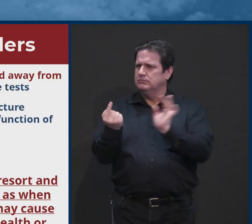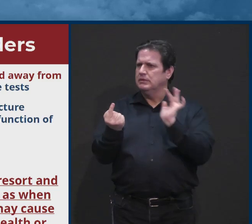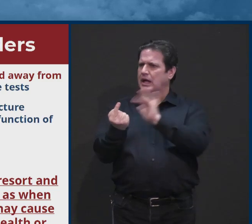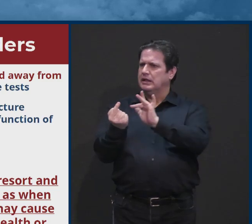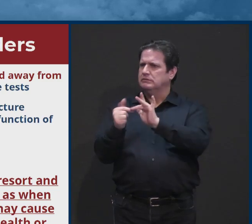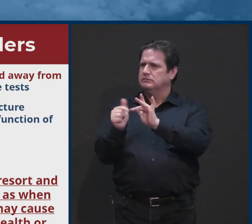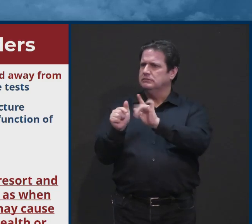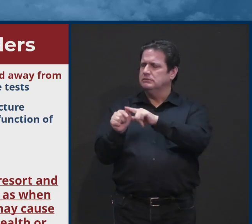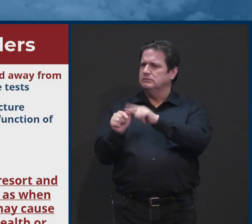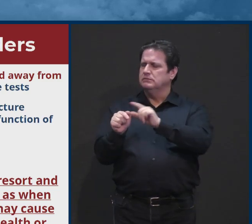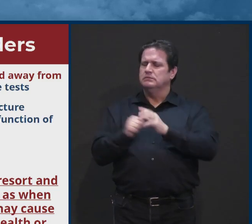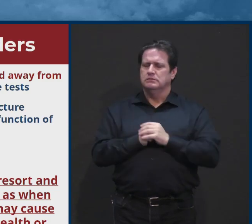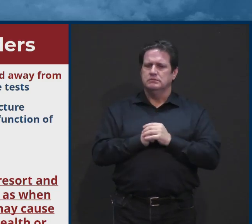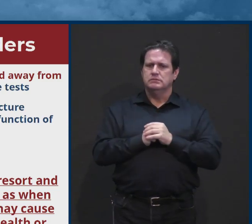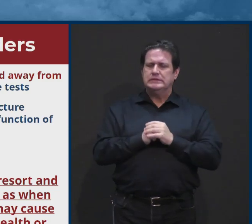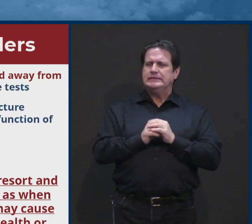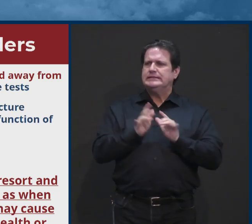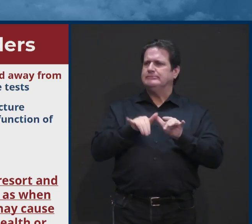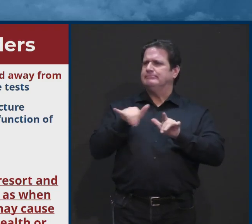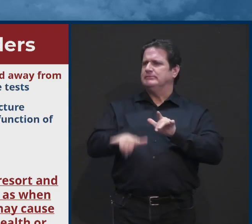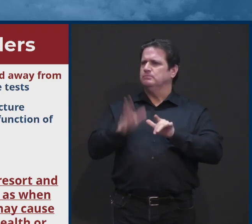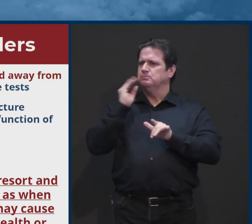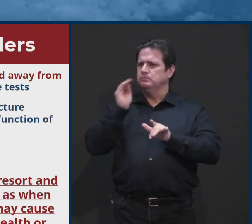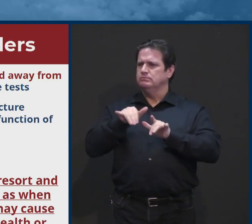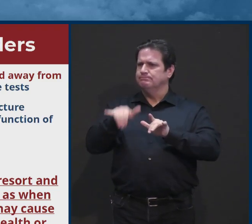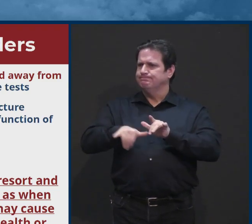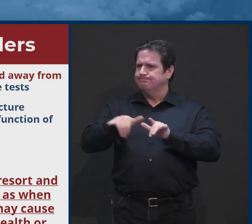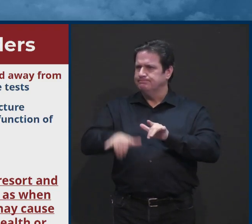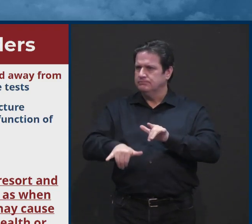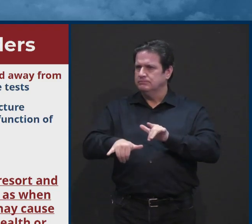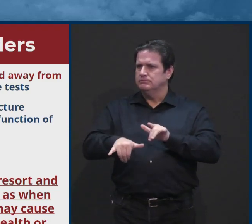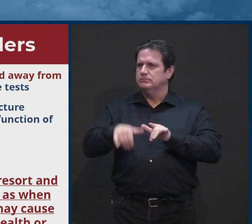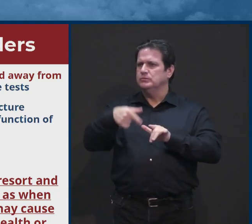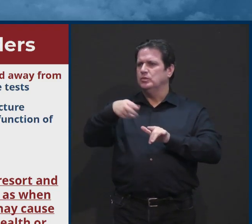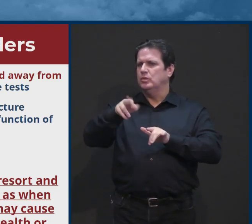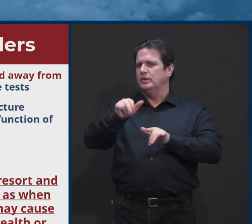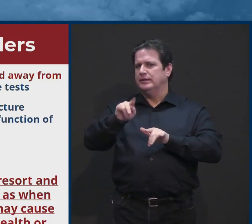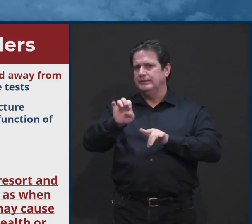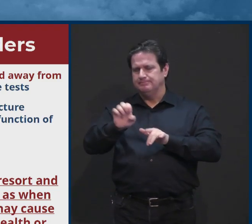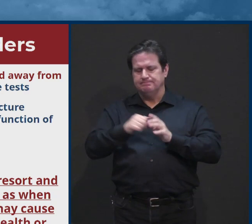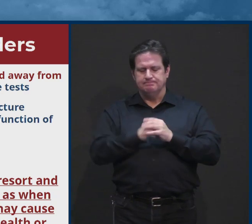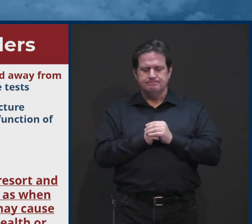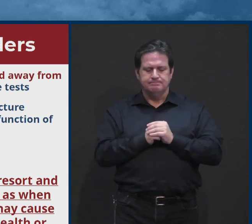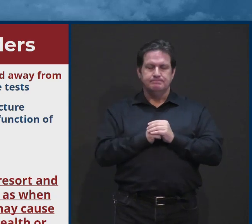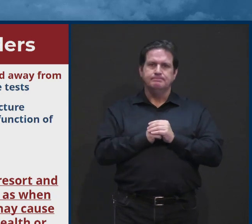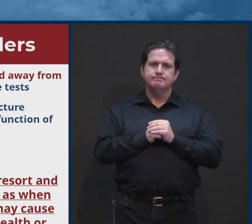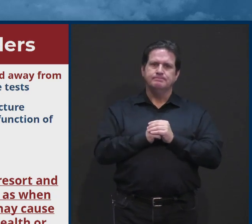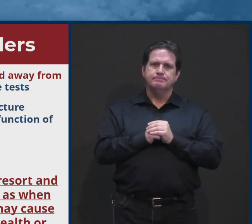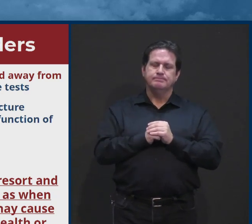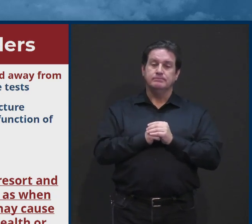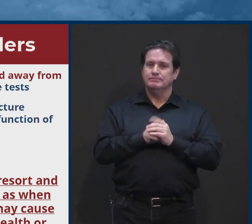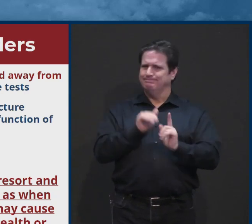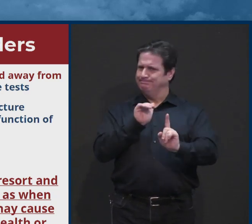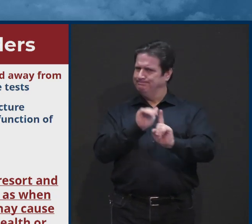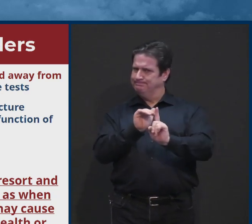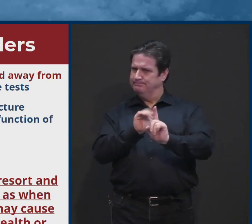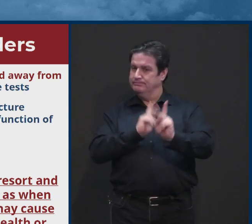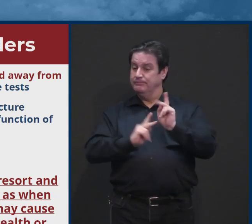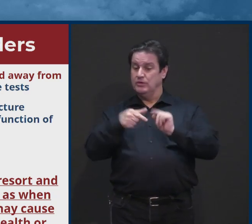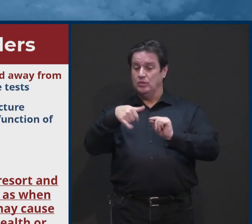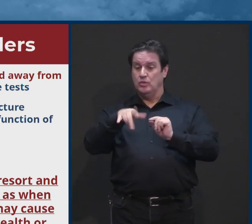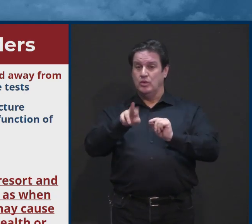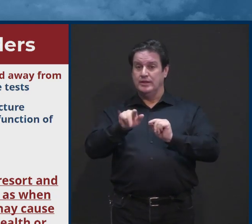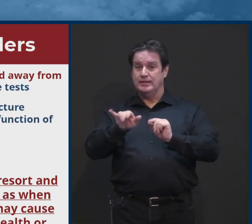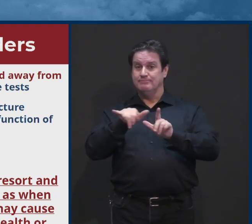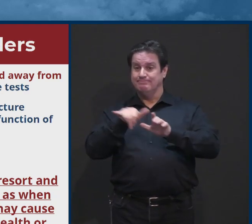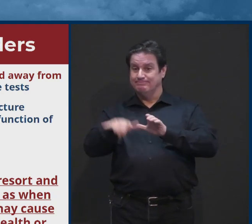them and you need to quarantine, we do want to remind people that quarantine means you